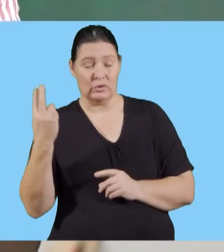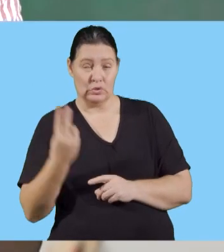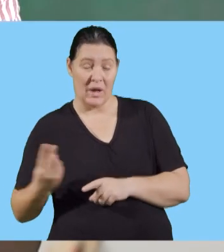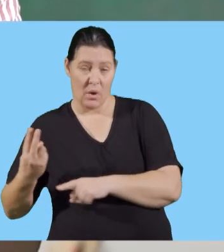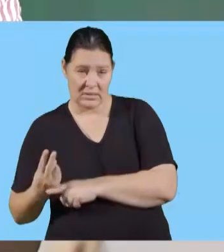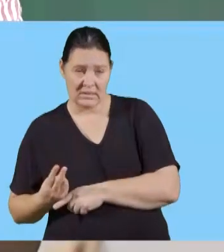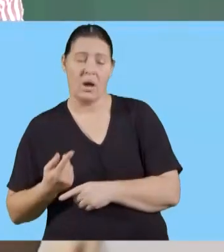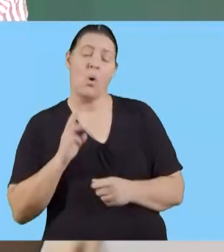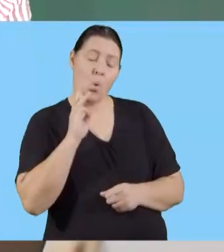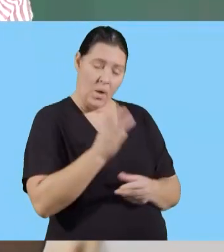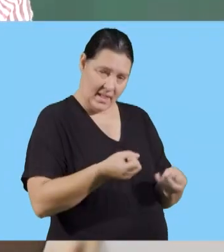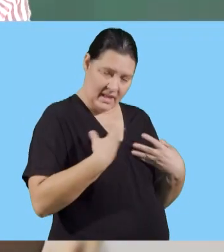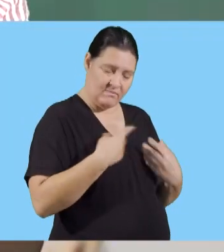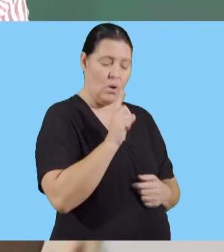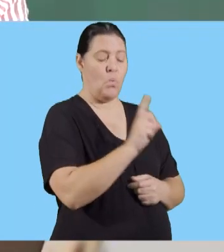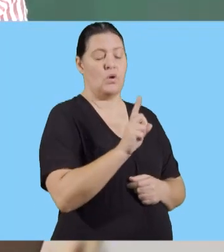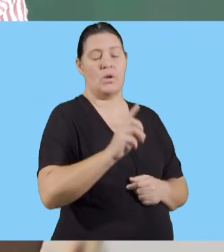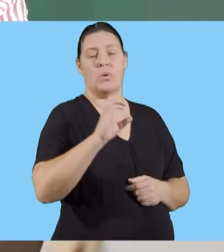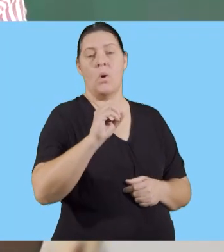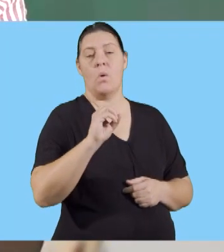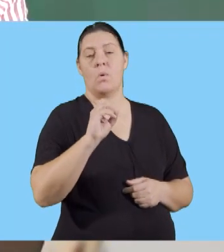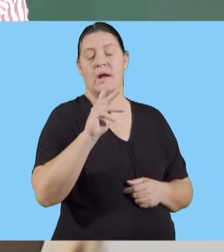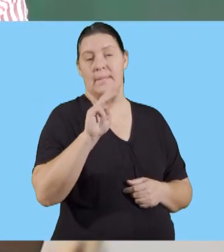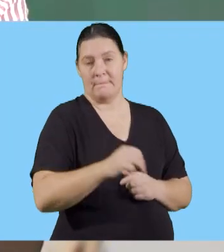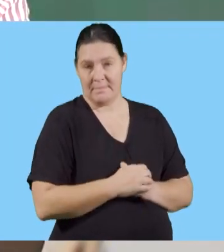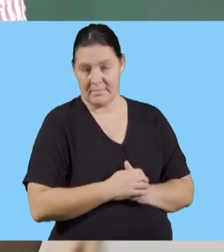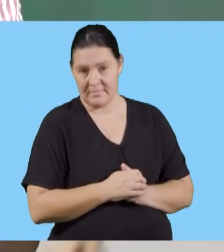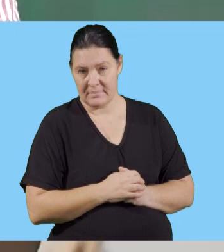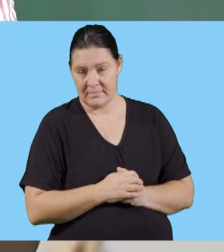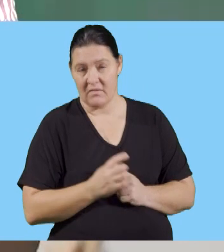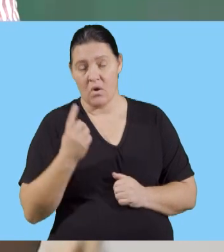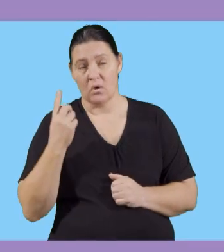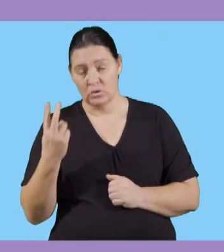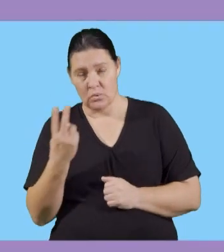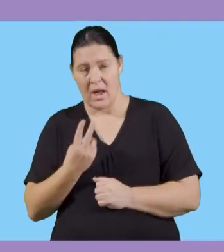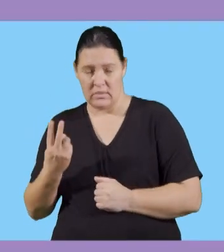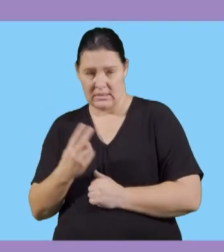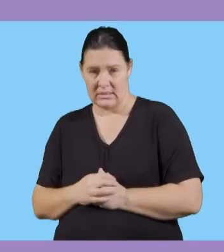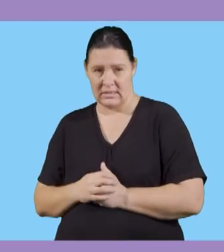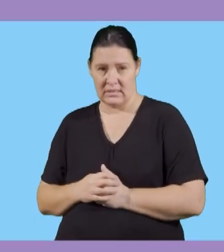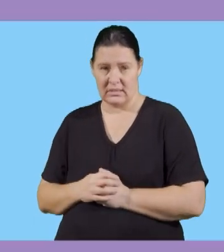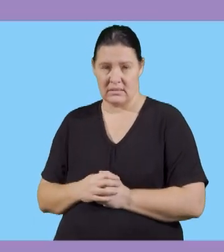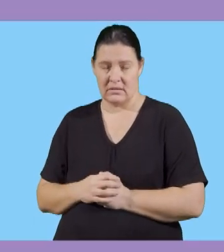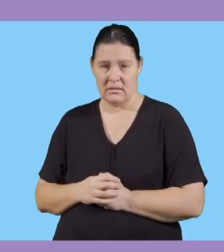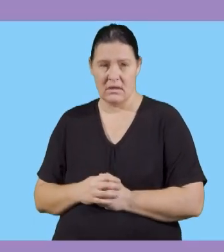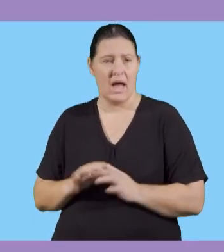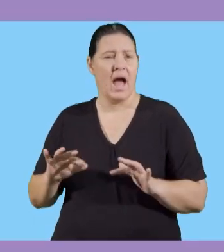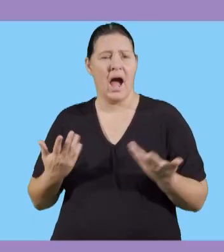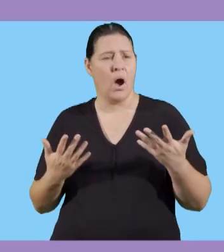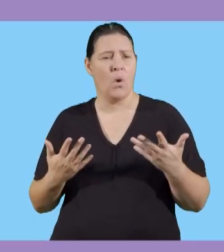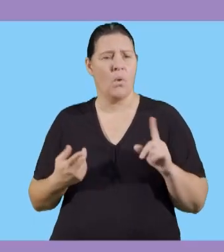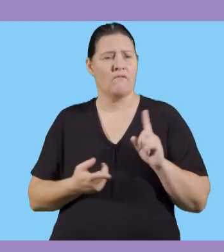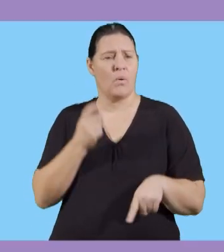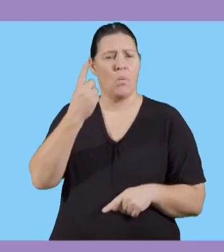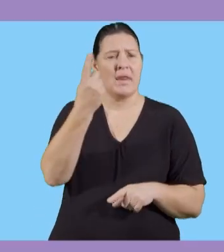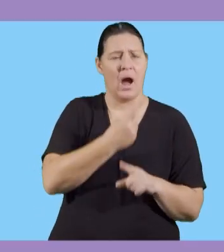it is going to be 110 kilometers per 2 hours. What did I do to move from 1 hour